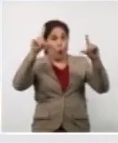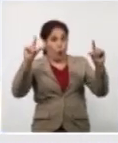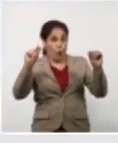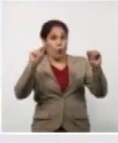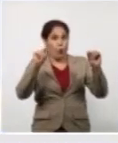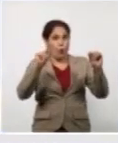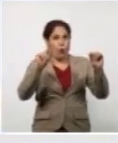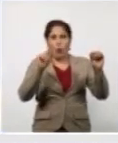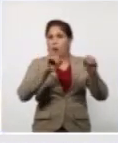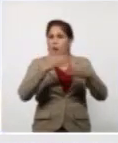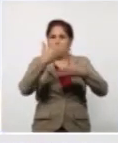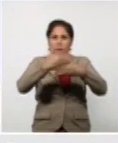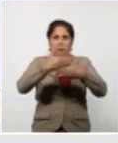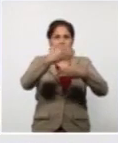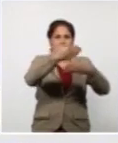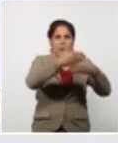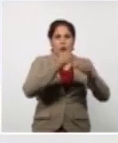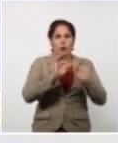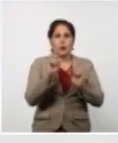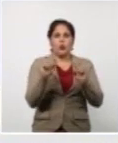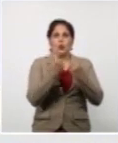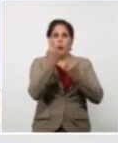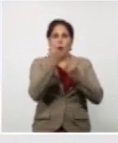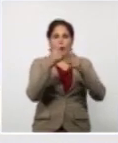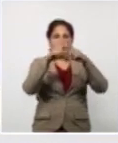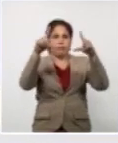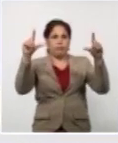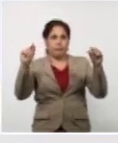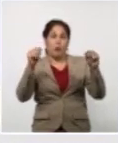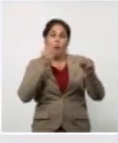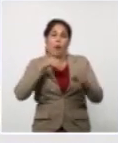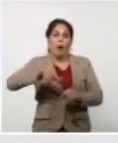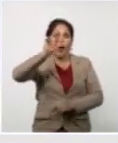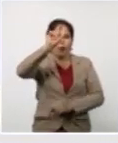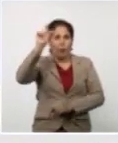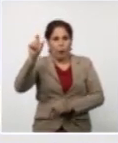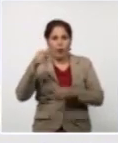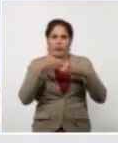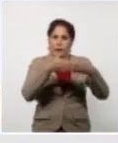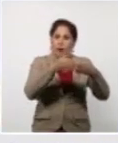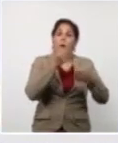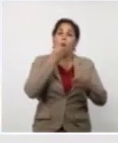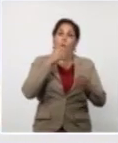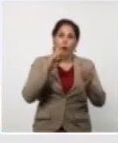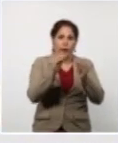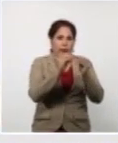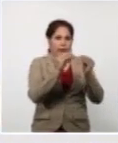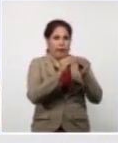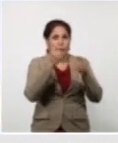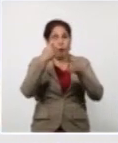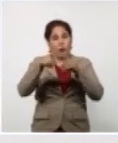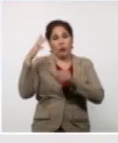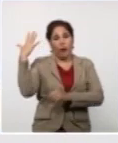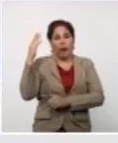land borders. So the increase here would necessarily be through